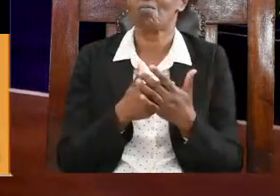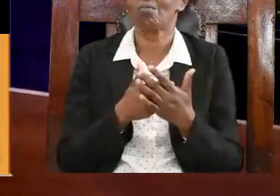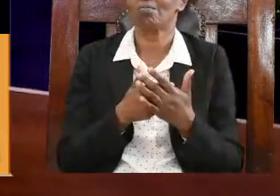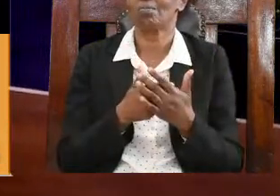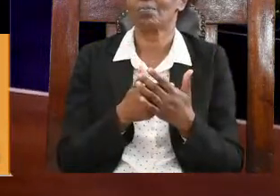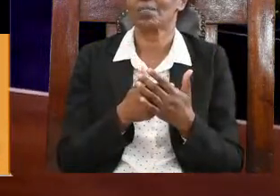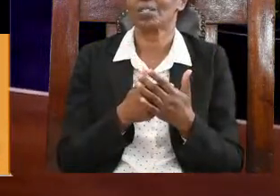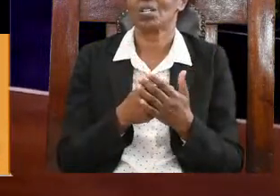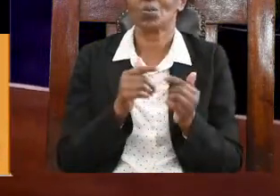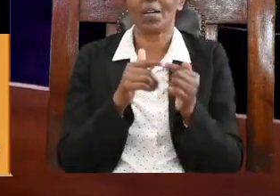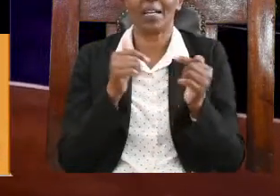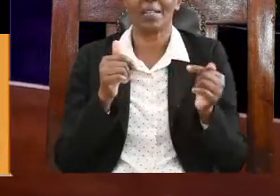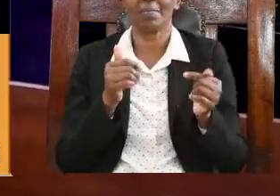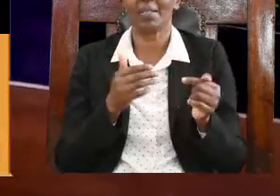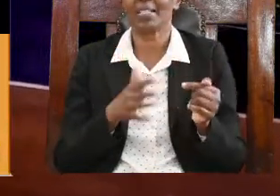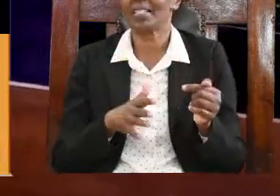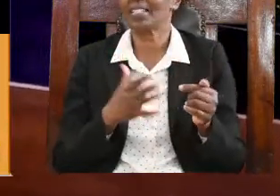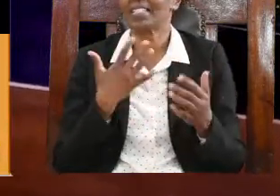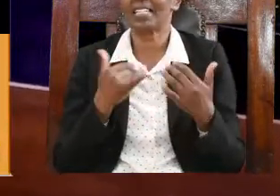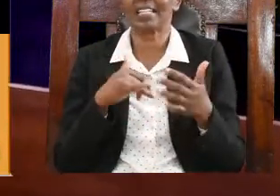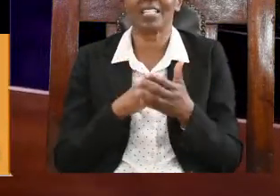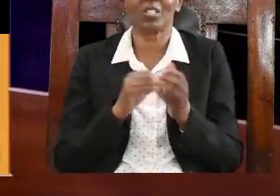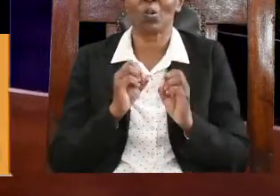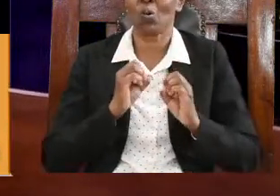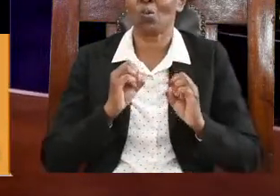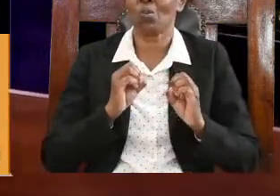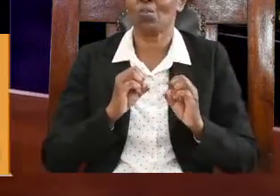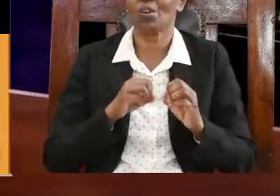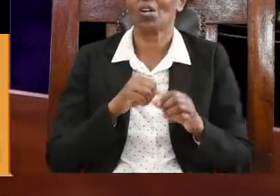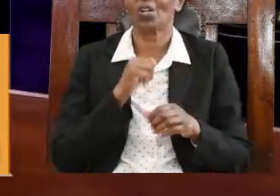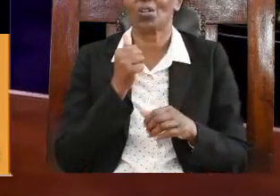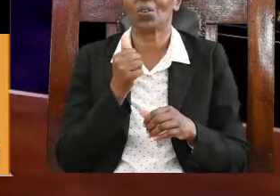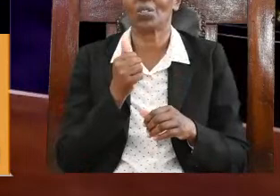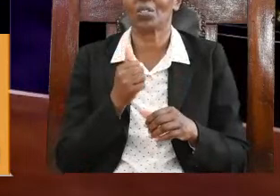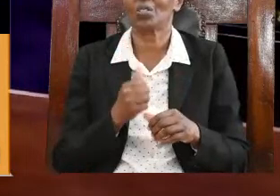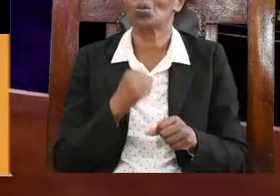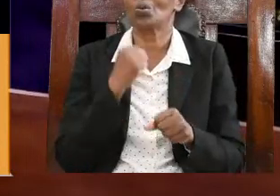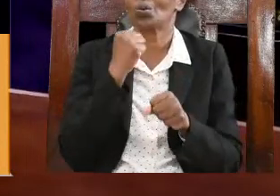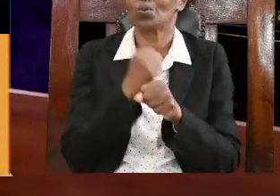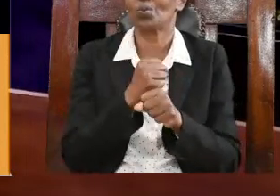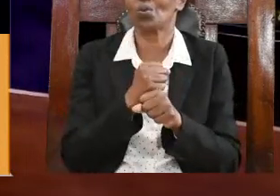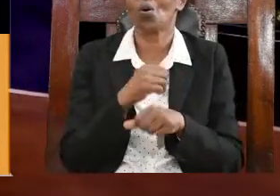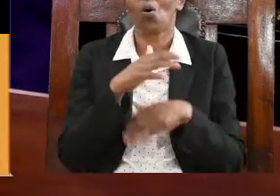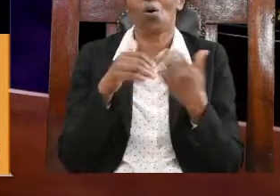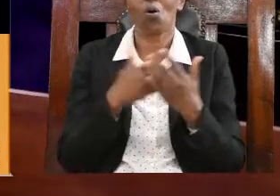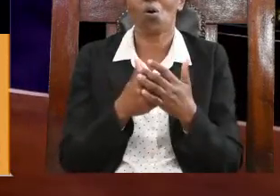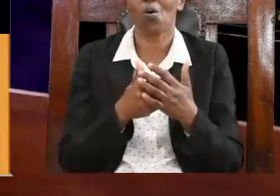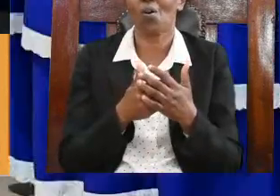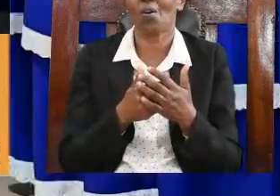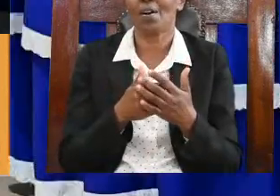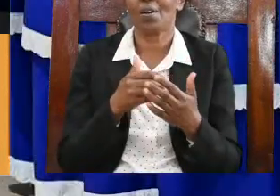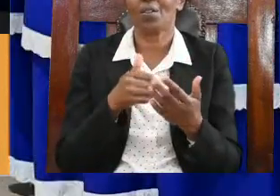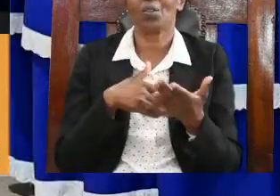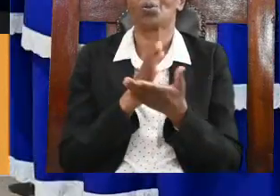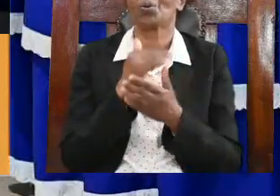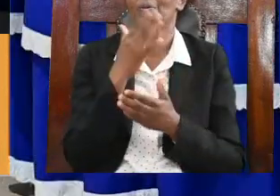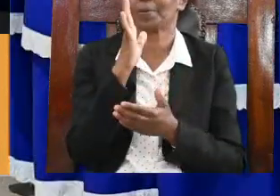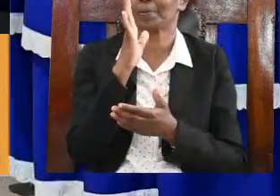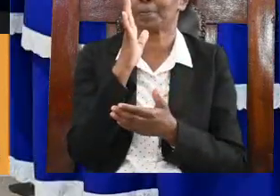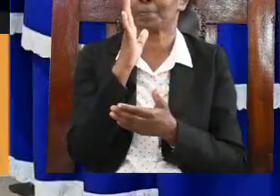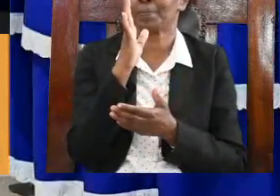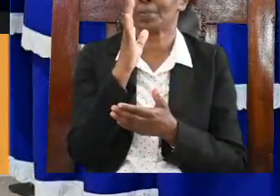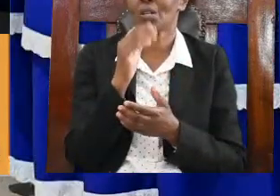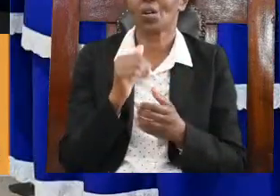Whether your enemies like it or not, will achieve that godly and ordained purpose, that